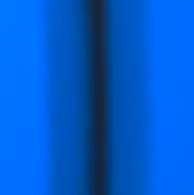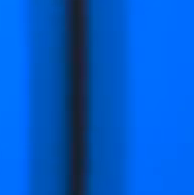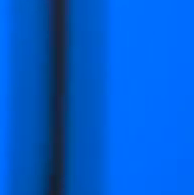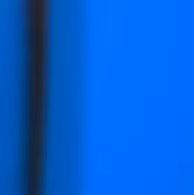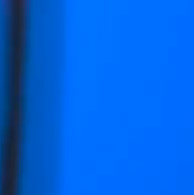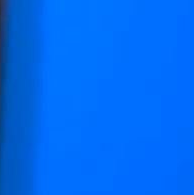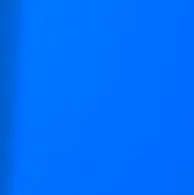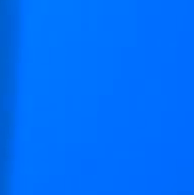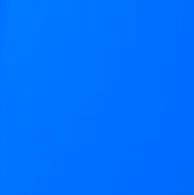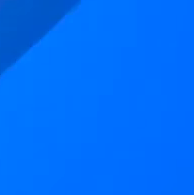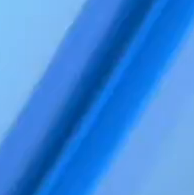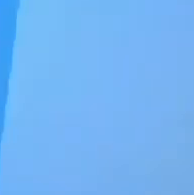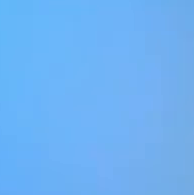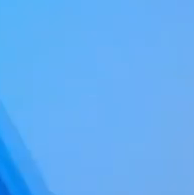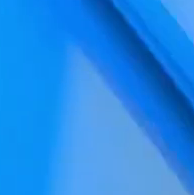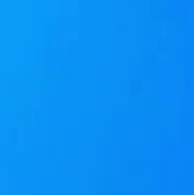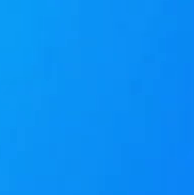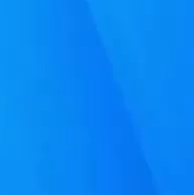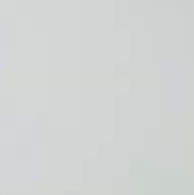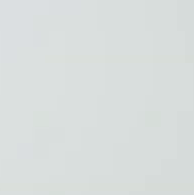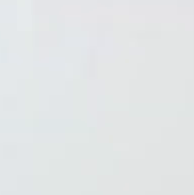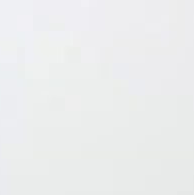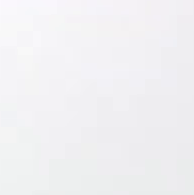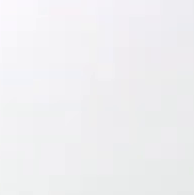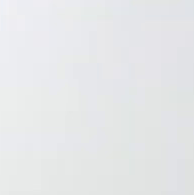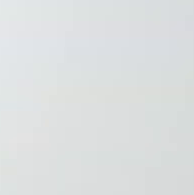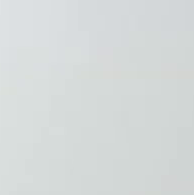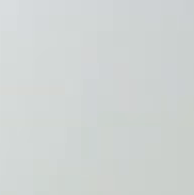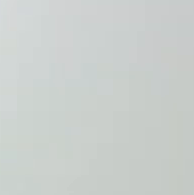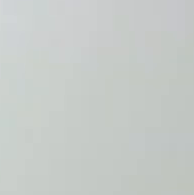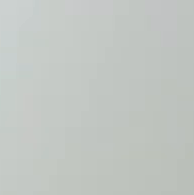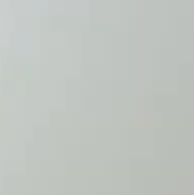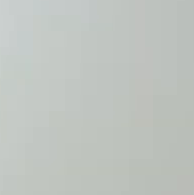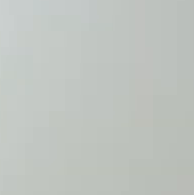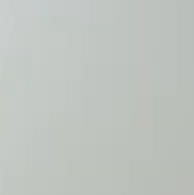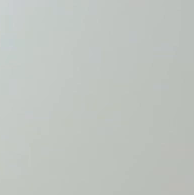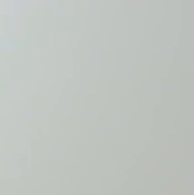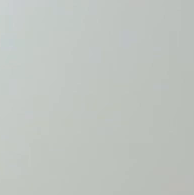ZNS Total Sports is brought to you by Fourth Terrace Diagnostic Center.